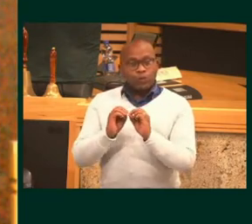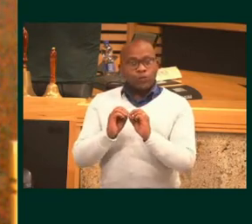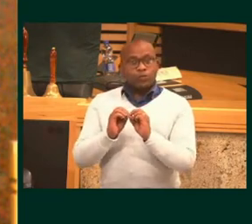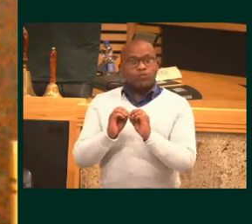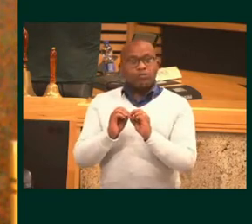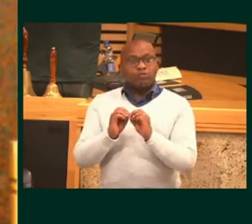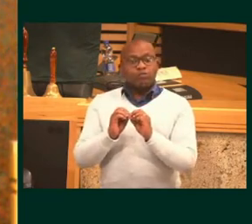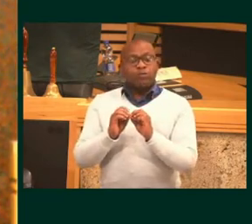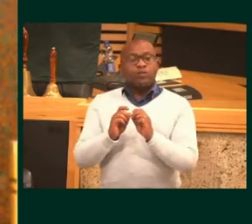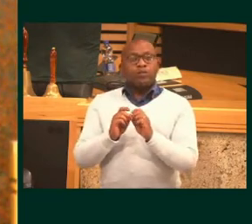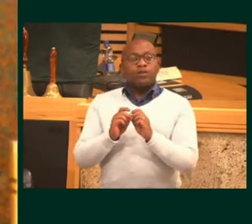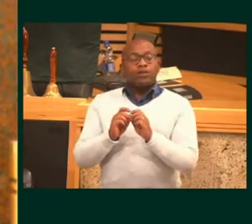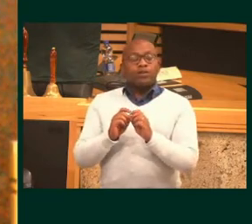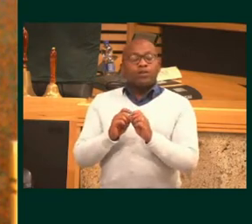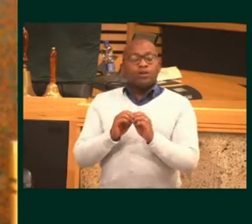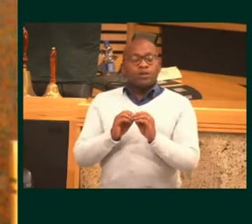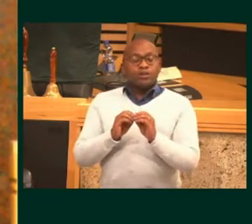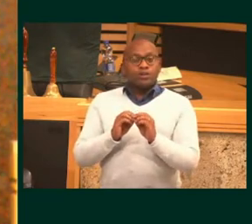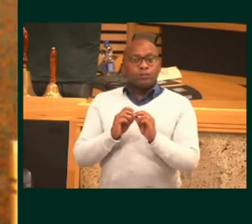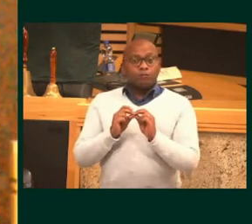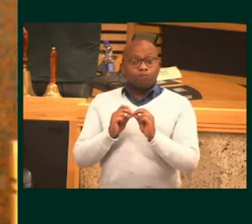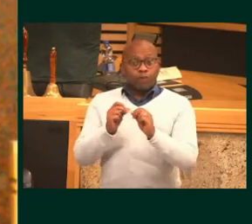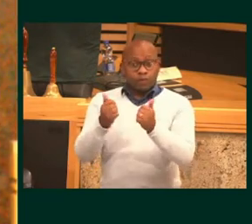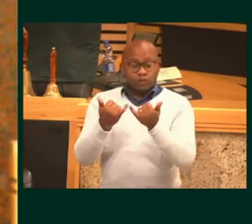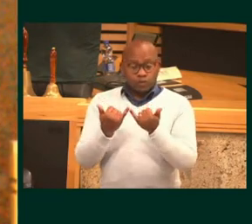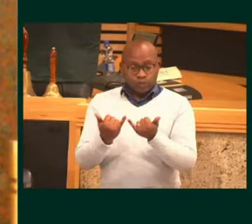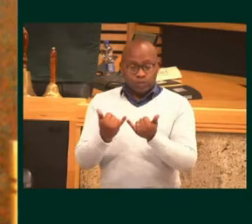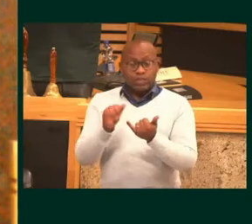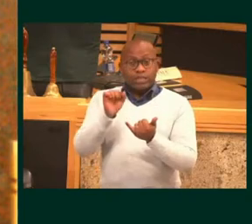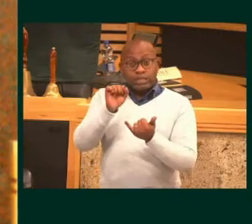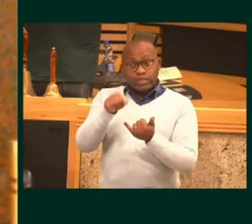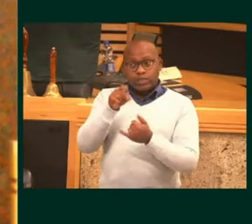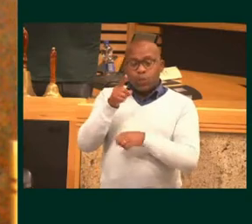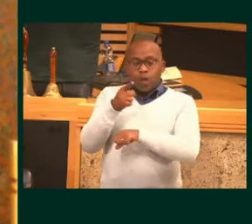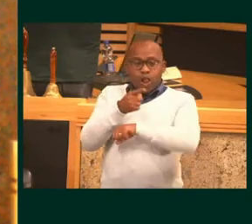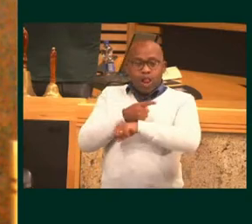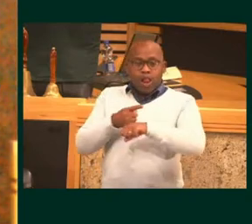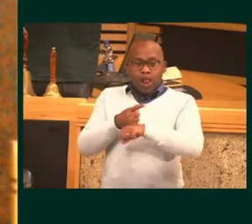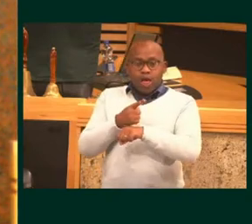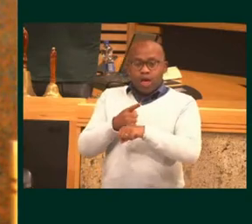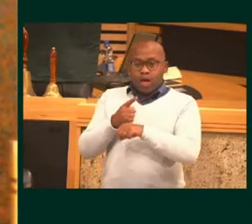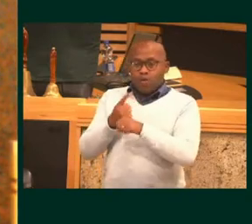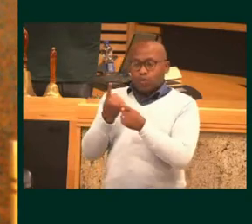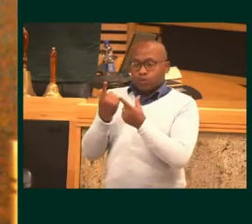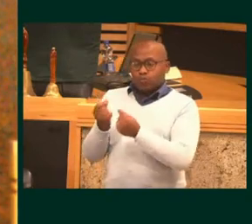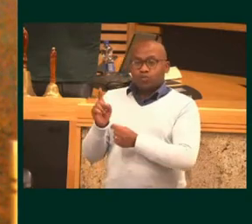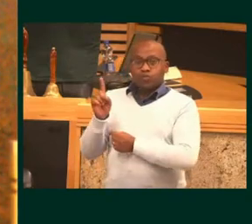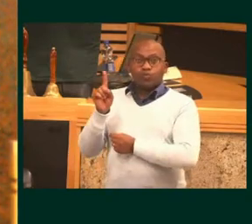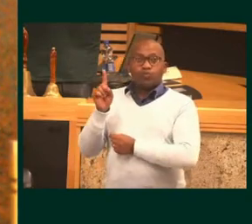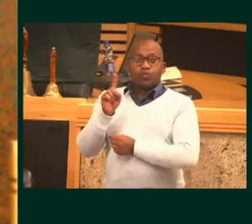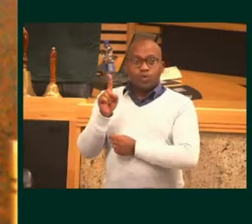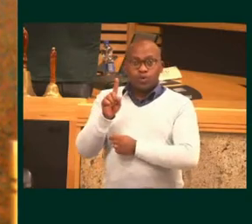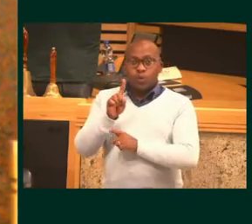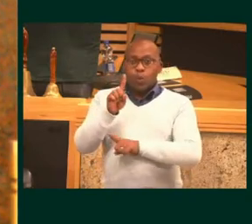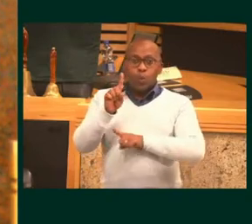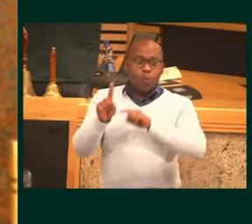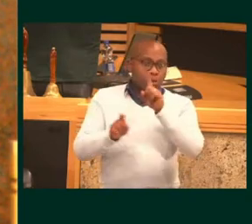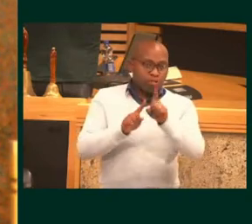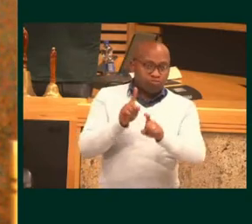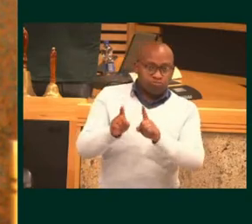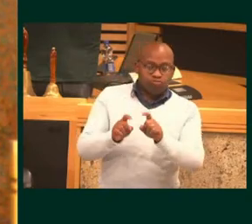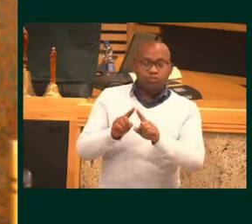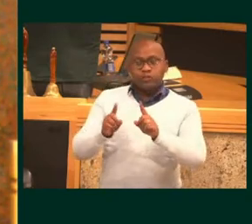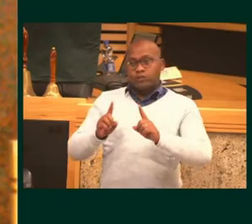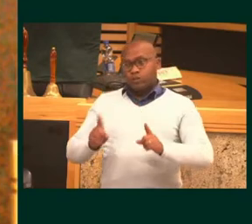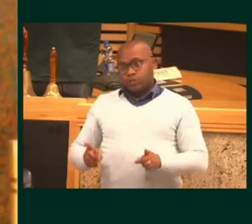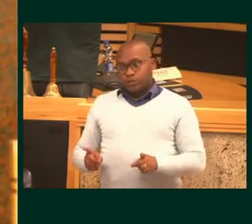for questions for oral reply and members of the executive because you have already complied with all the